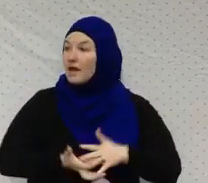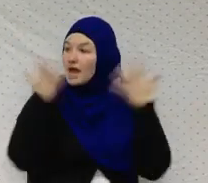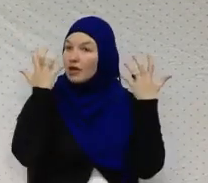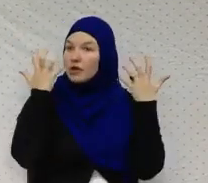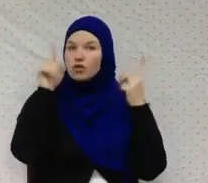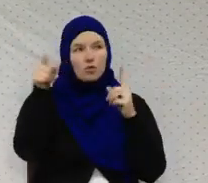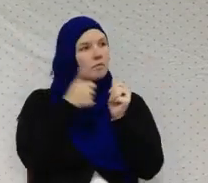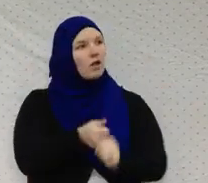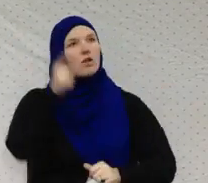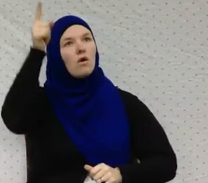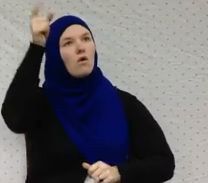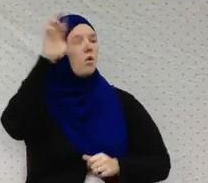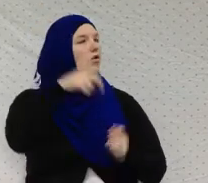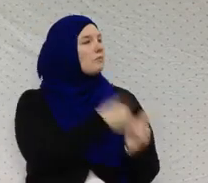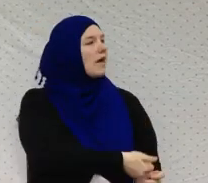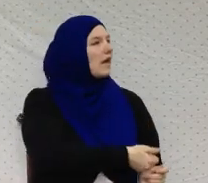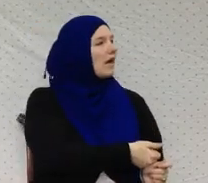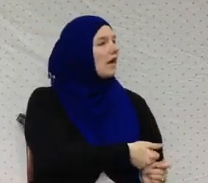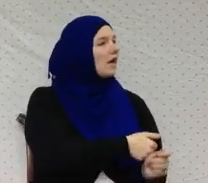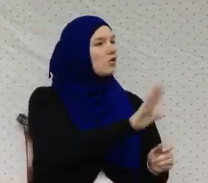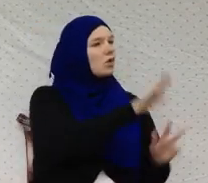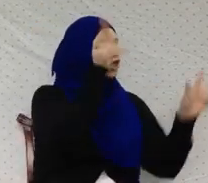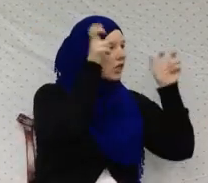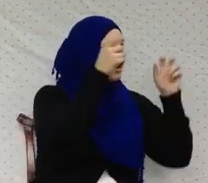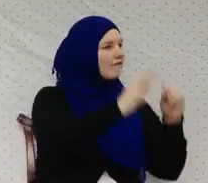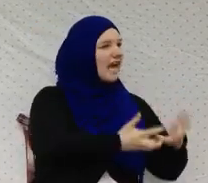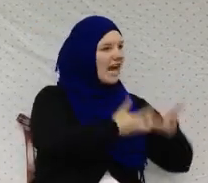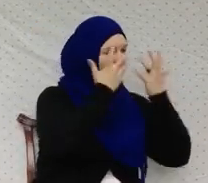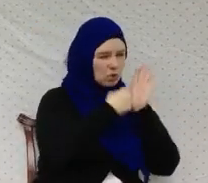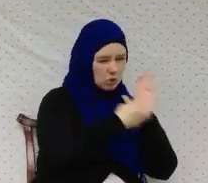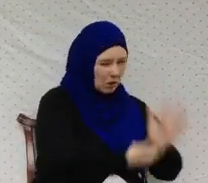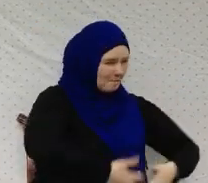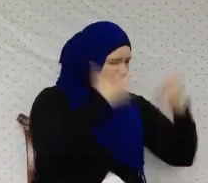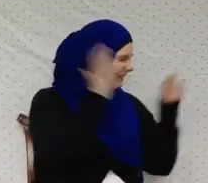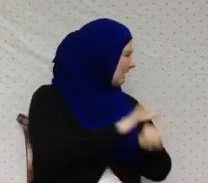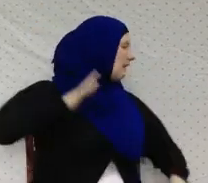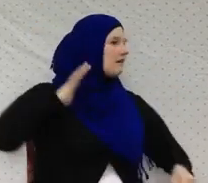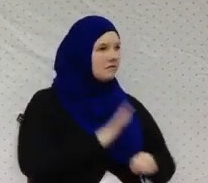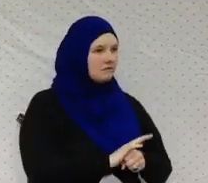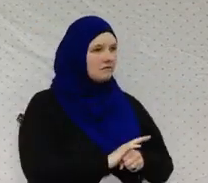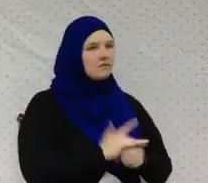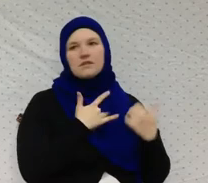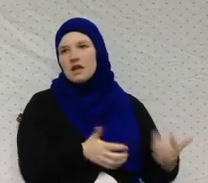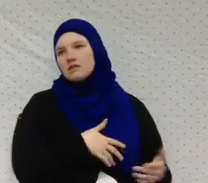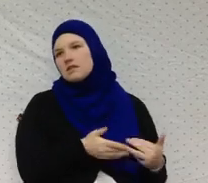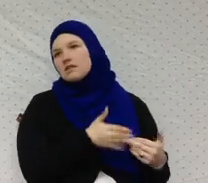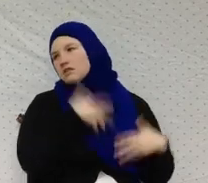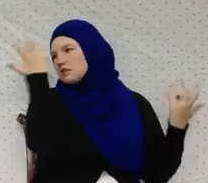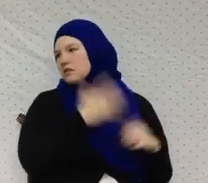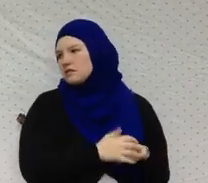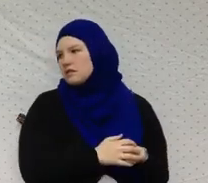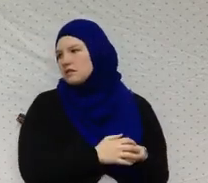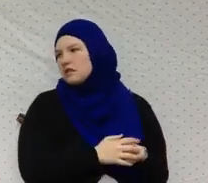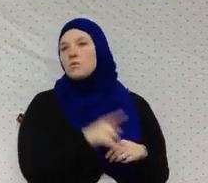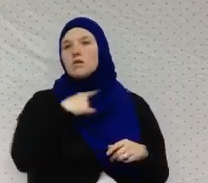angry, do you obey Allah or do you obey your shaitan of anger? We obey the shaitan of